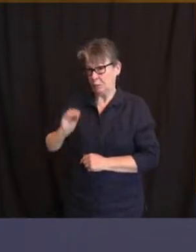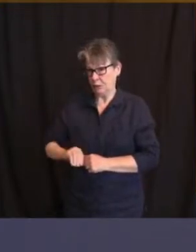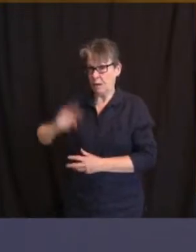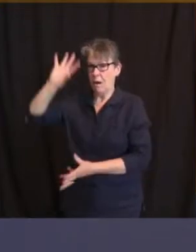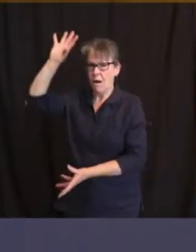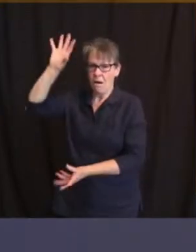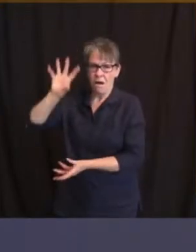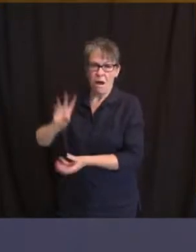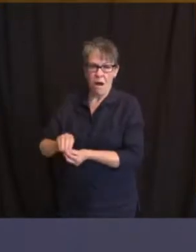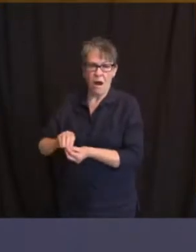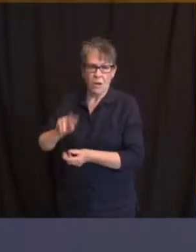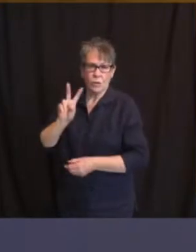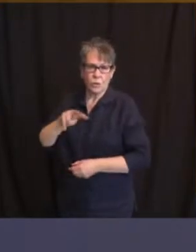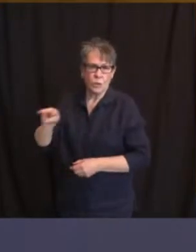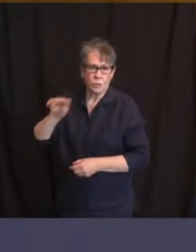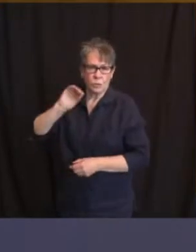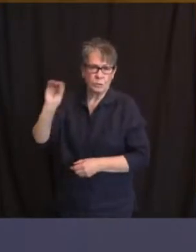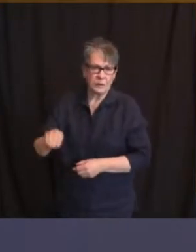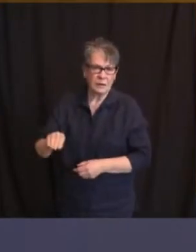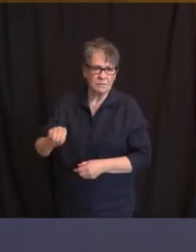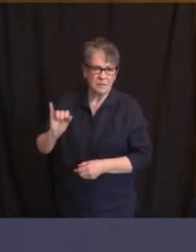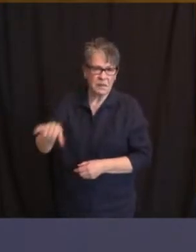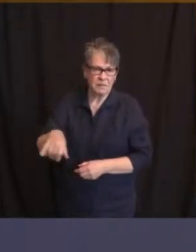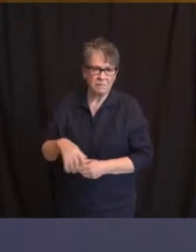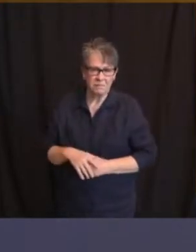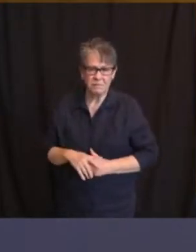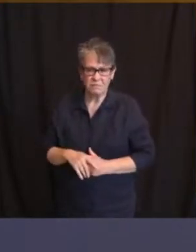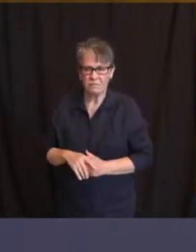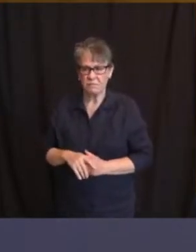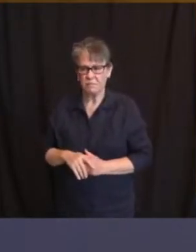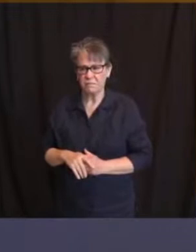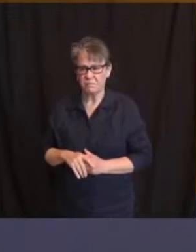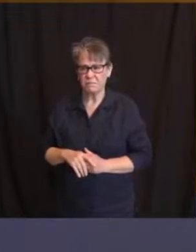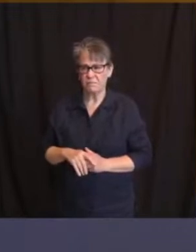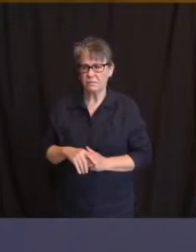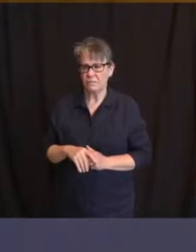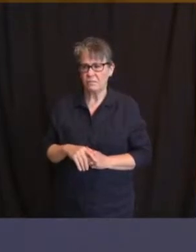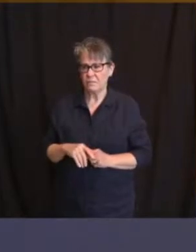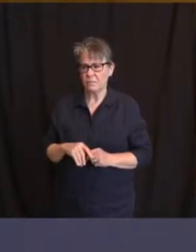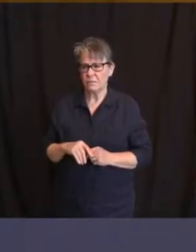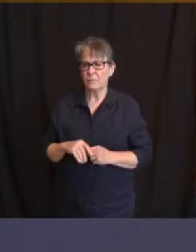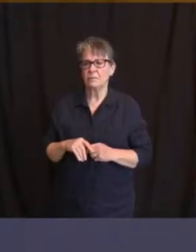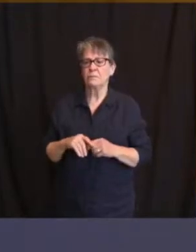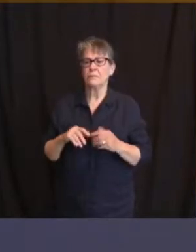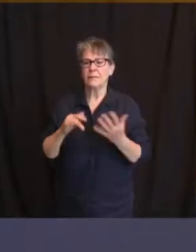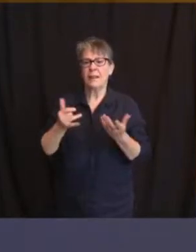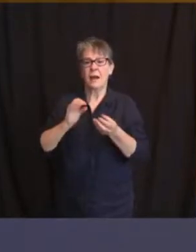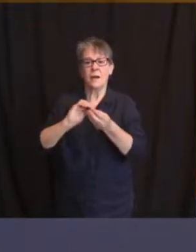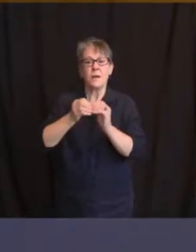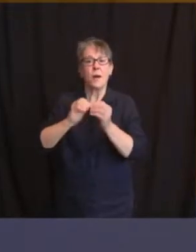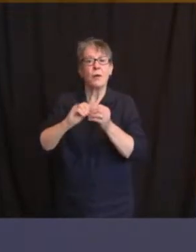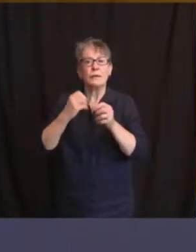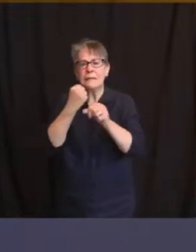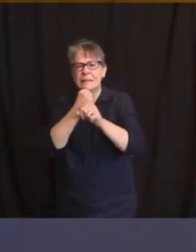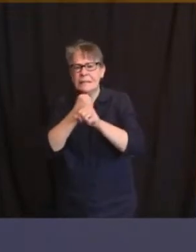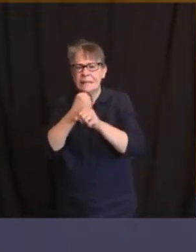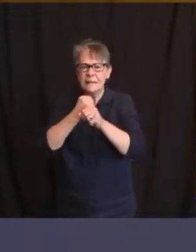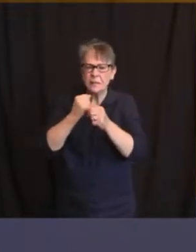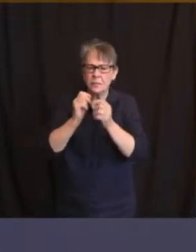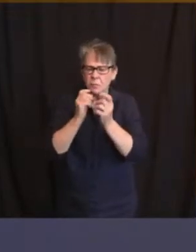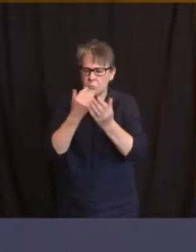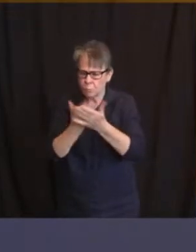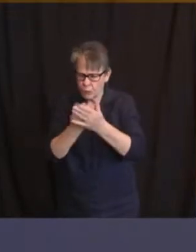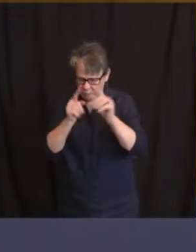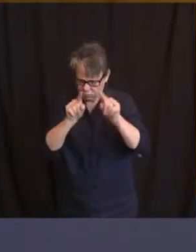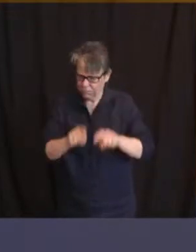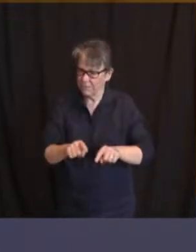statistical report. Overall, our statistics have shown that social distancing has helped us slow the spread of the virus